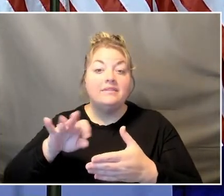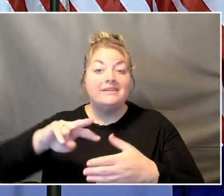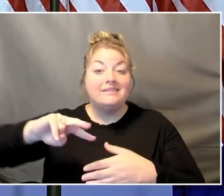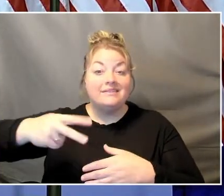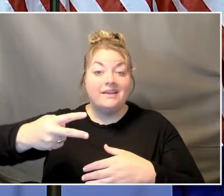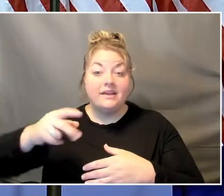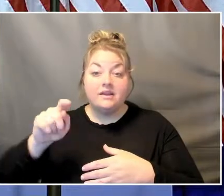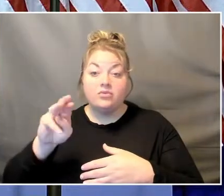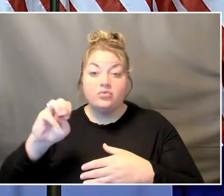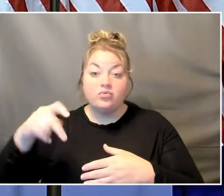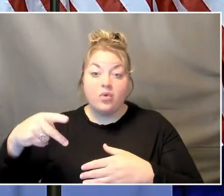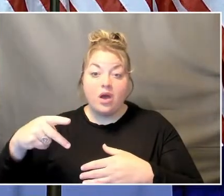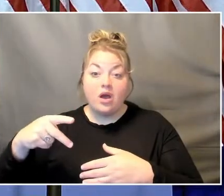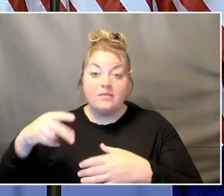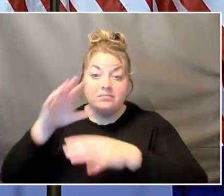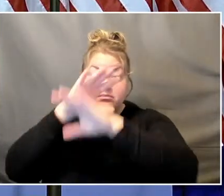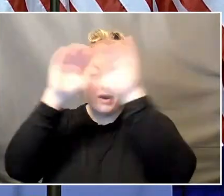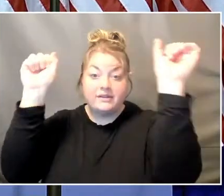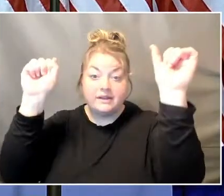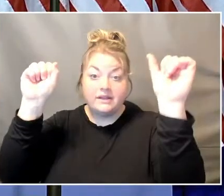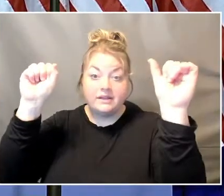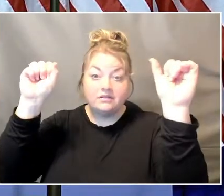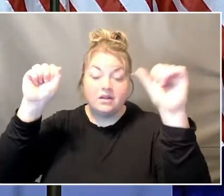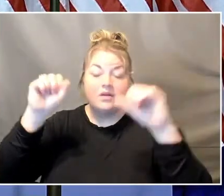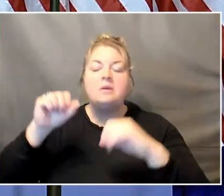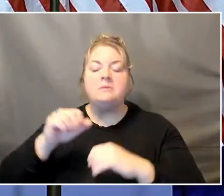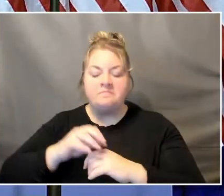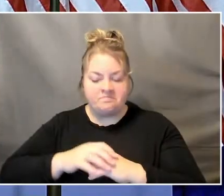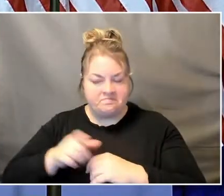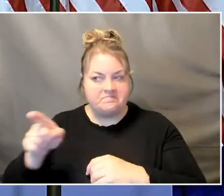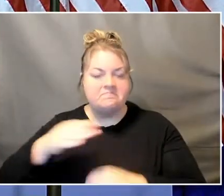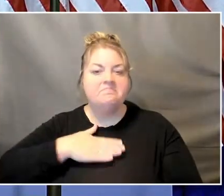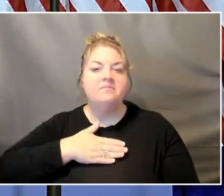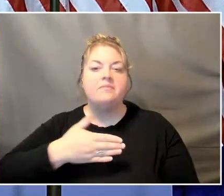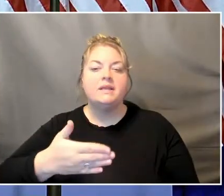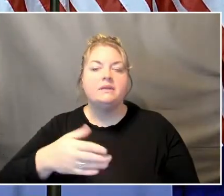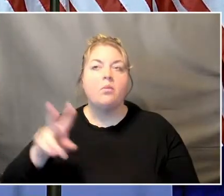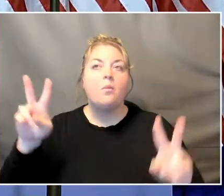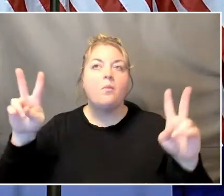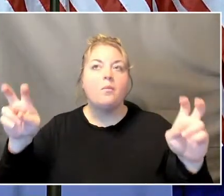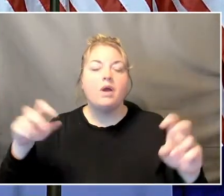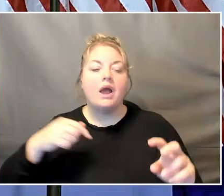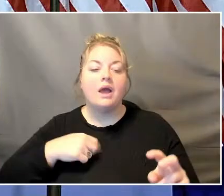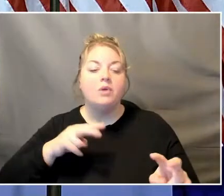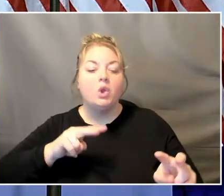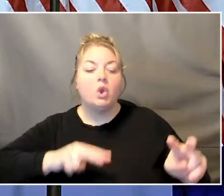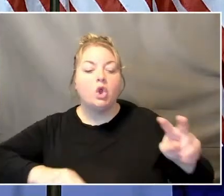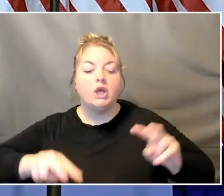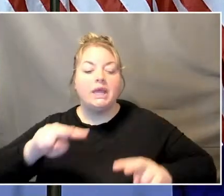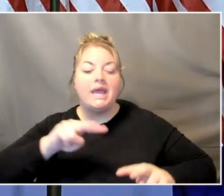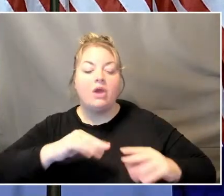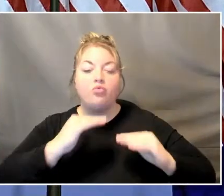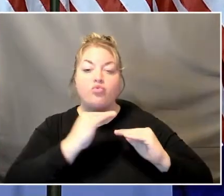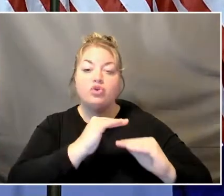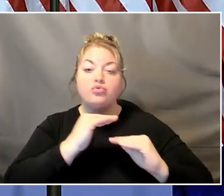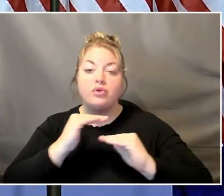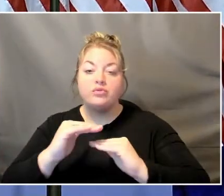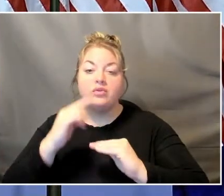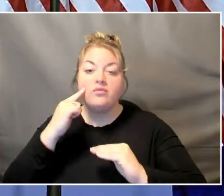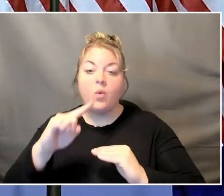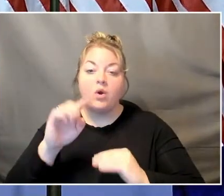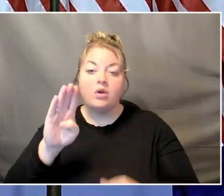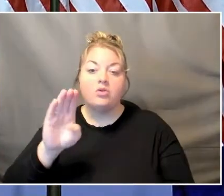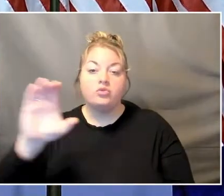term, he has admitted that he is, quote, looking at restrictions on